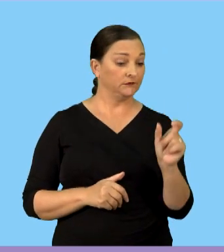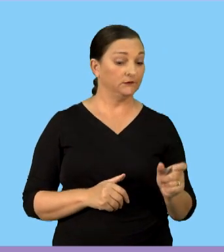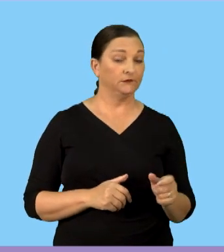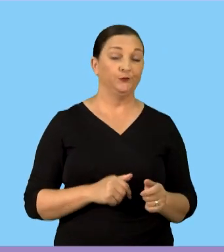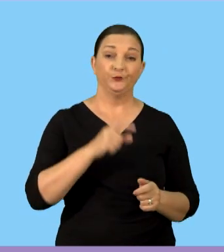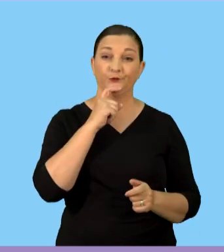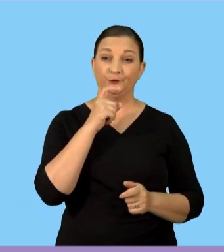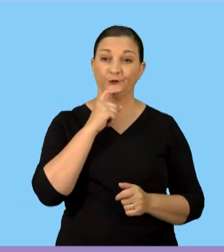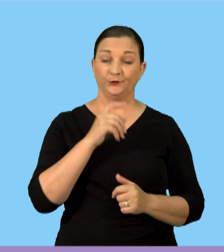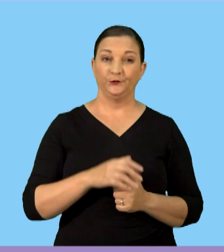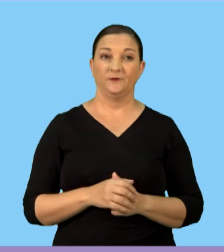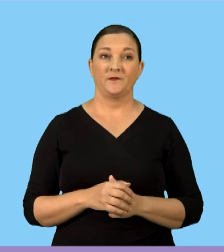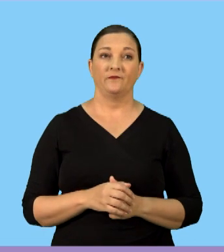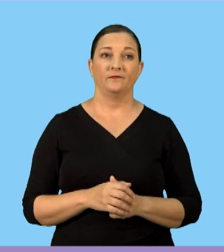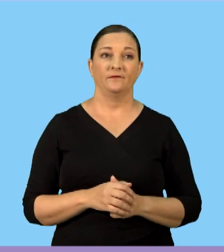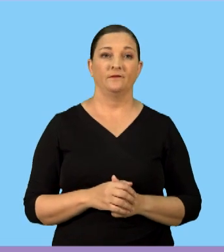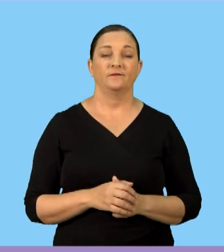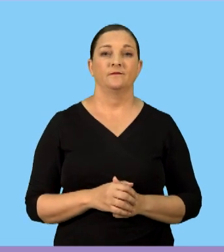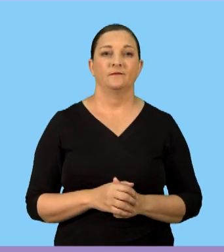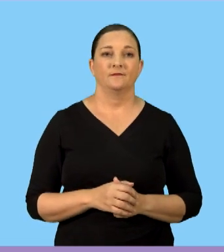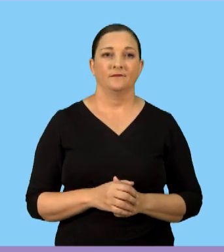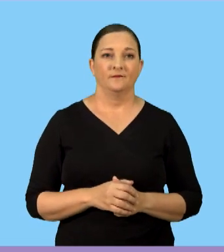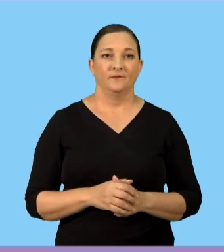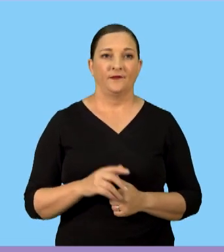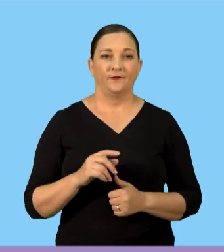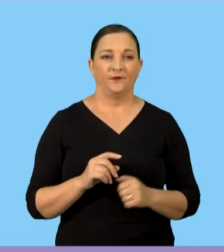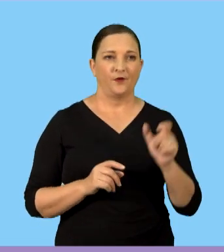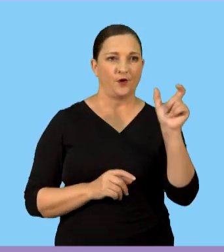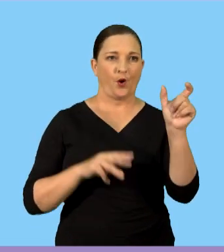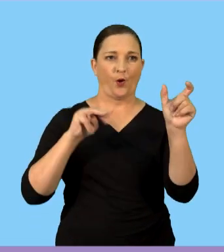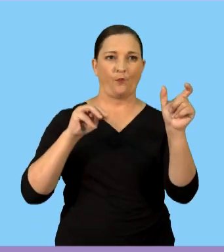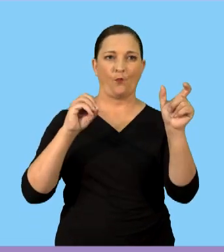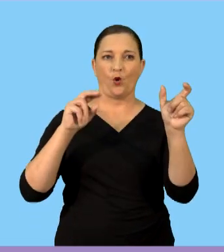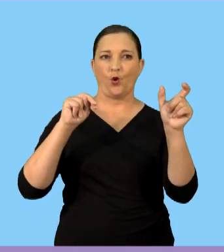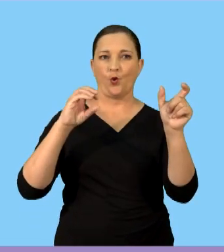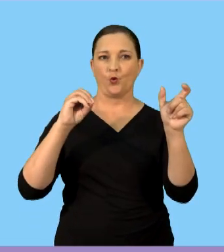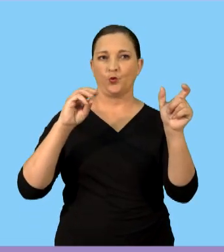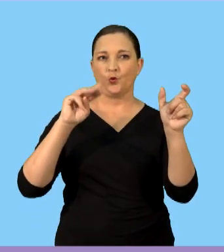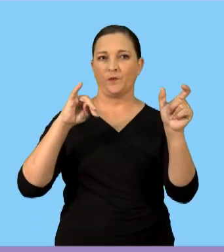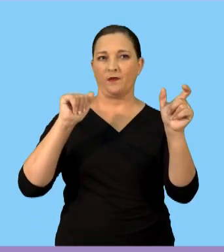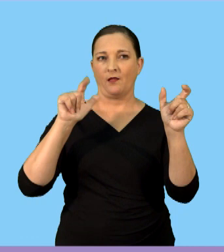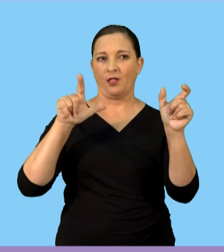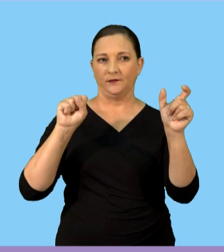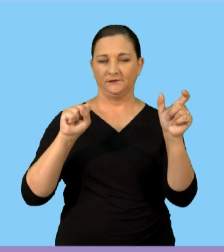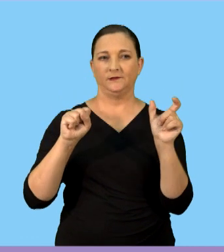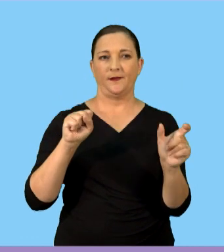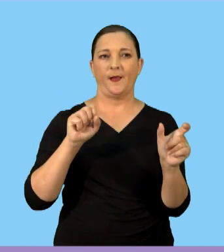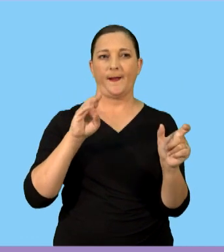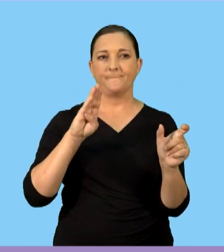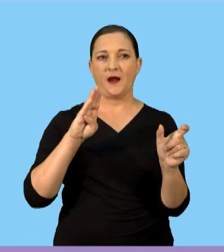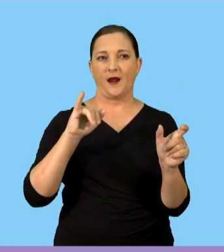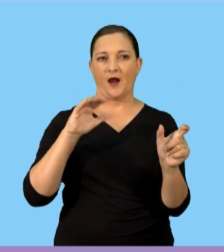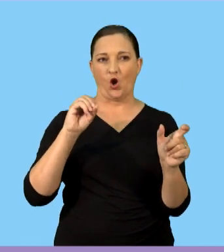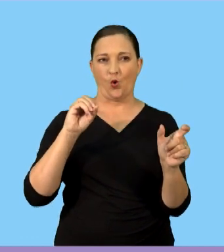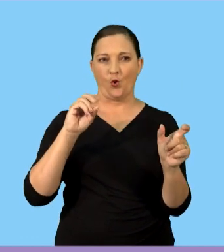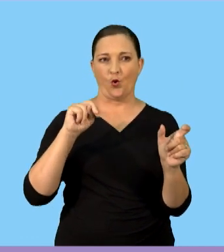These are the keywords that we were working with during the lesson. Now, a monomial, binomials, and